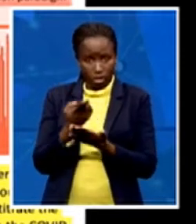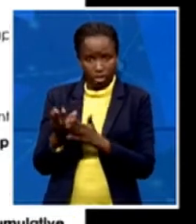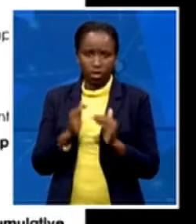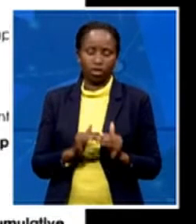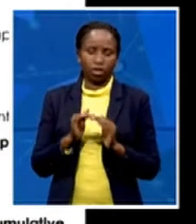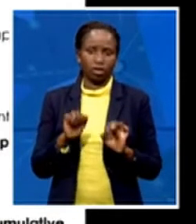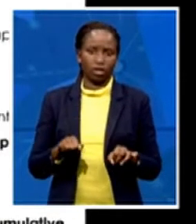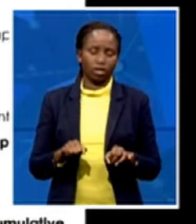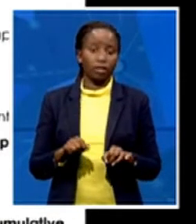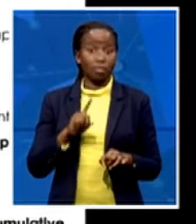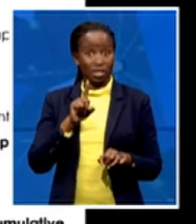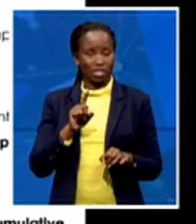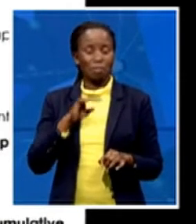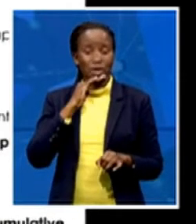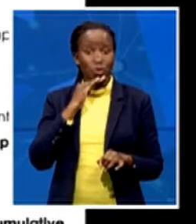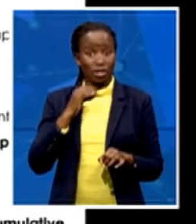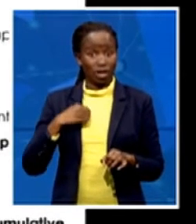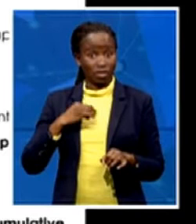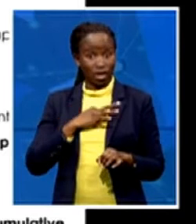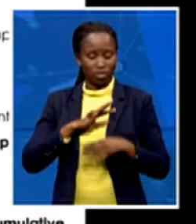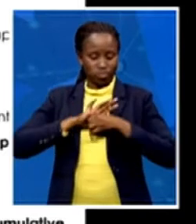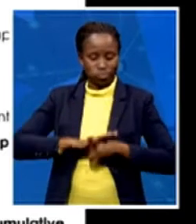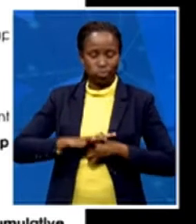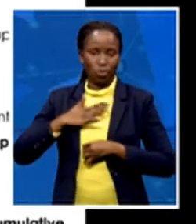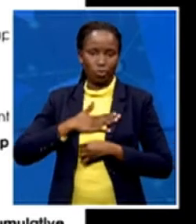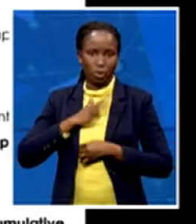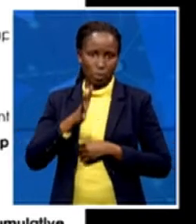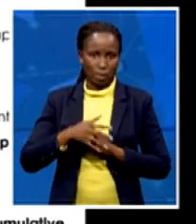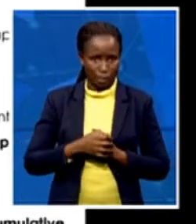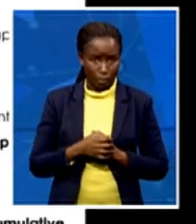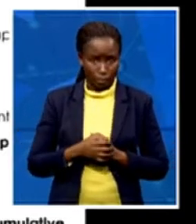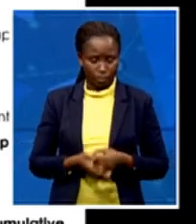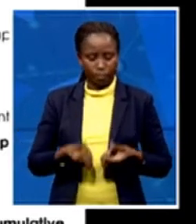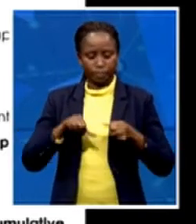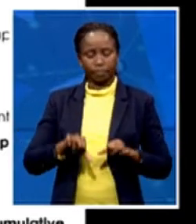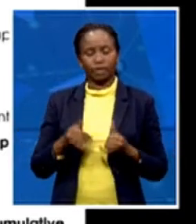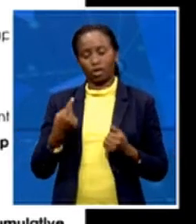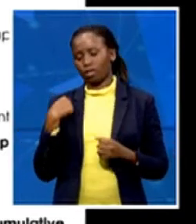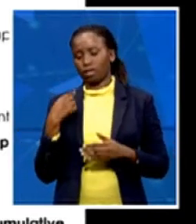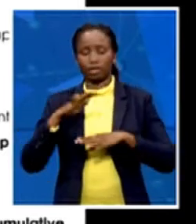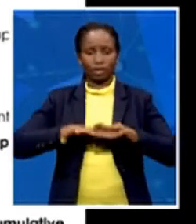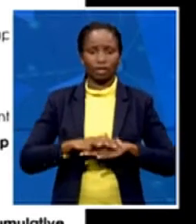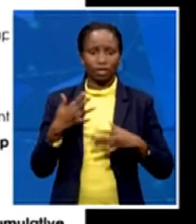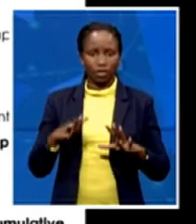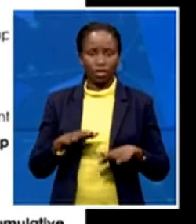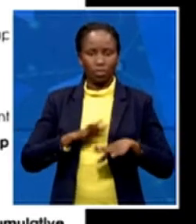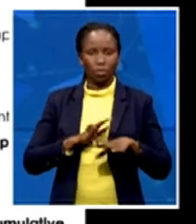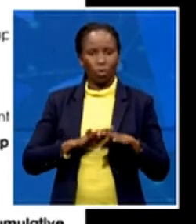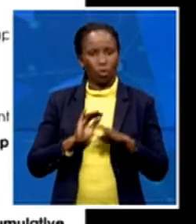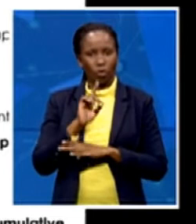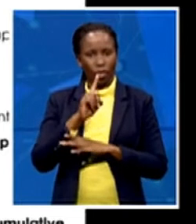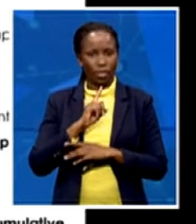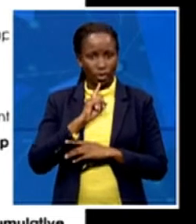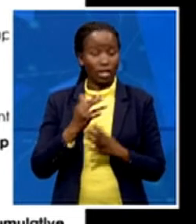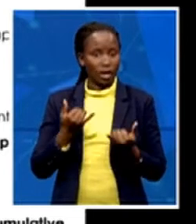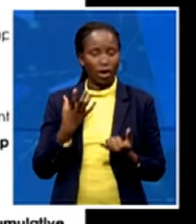personnel. So as the Premier said, last night we officially went over 1,000. So now we have 1,028 COVID patients